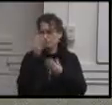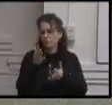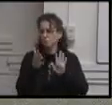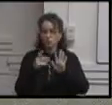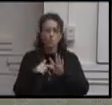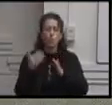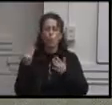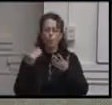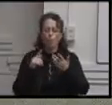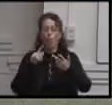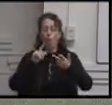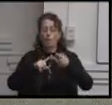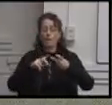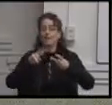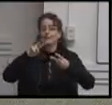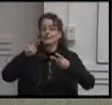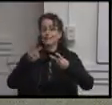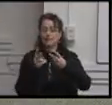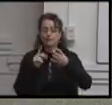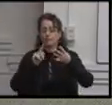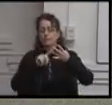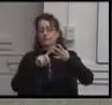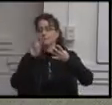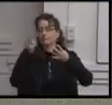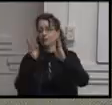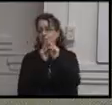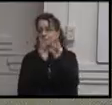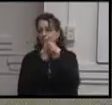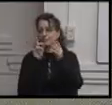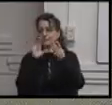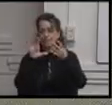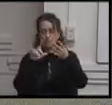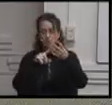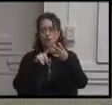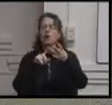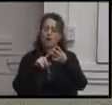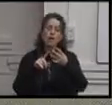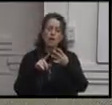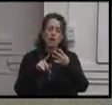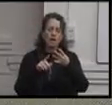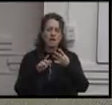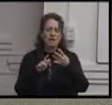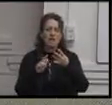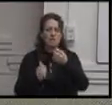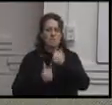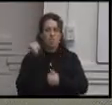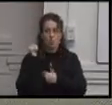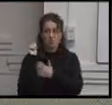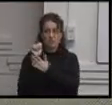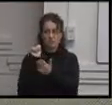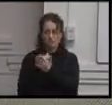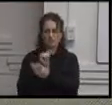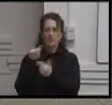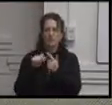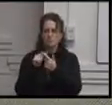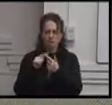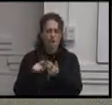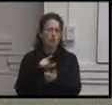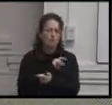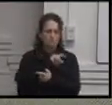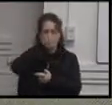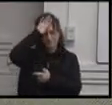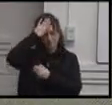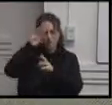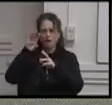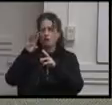probably it'll wind up being a short discussion because police fire will probably take up the bulk of that time. And then we'll have to do some work between the 16th and the 6th or the